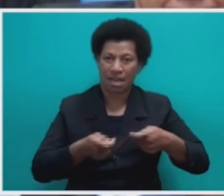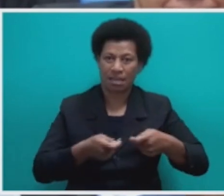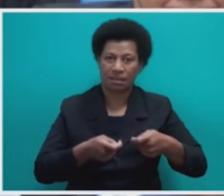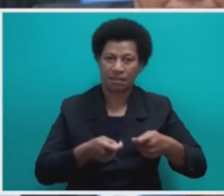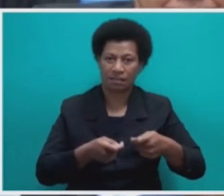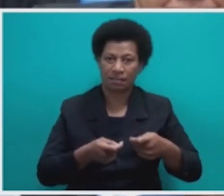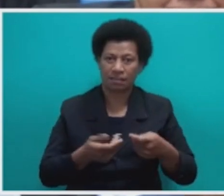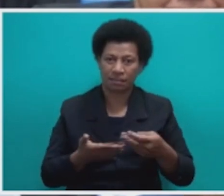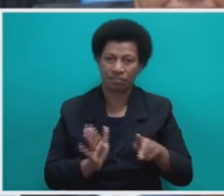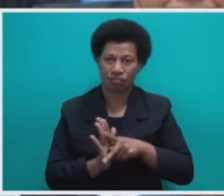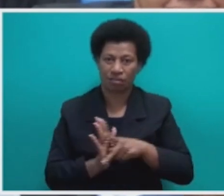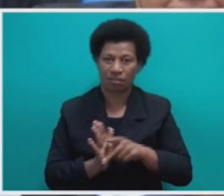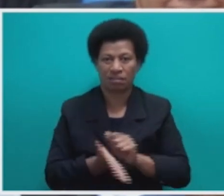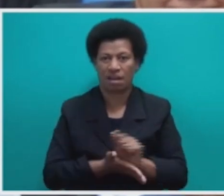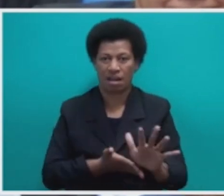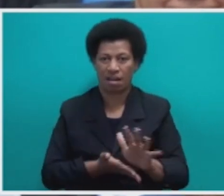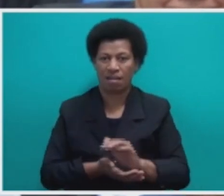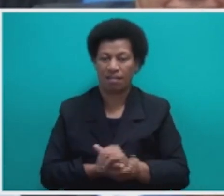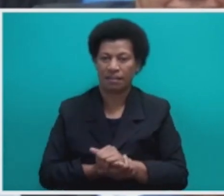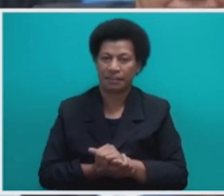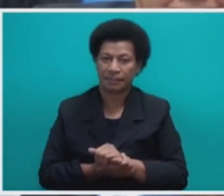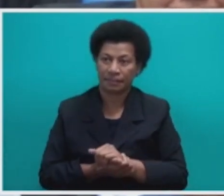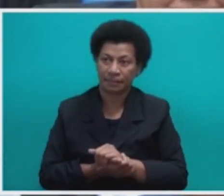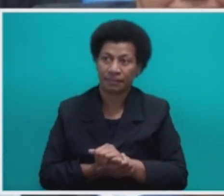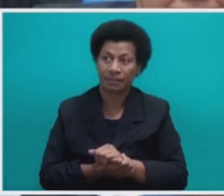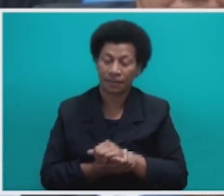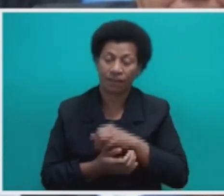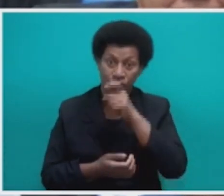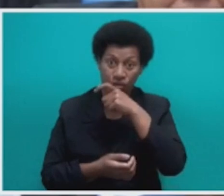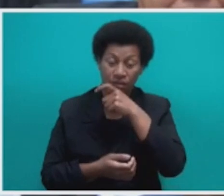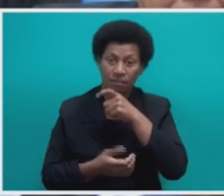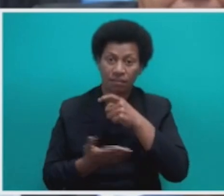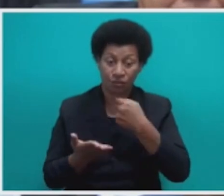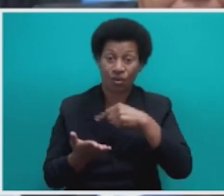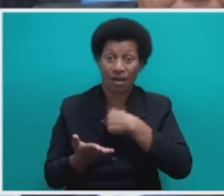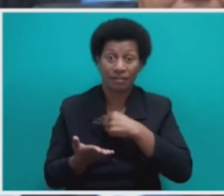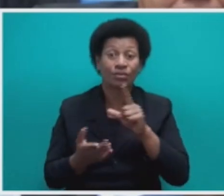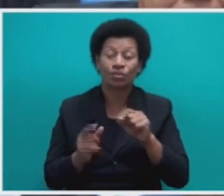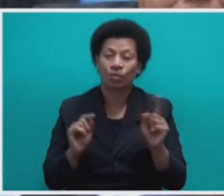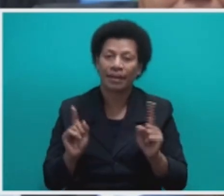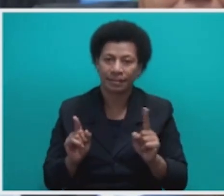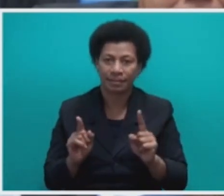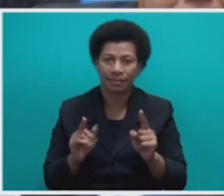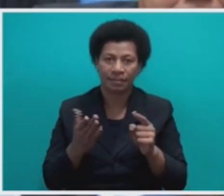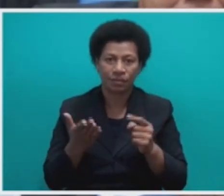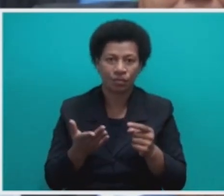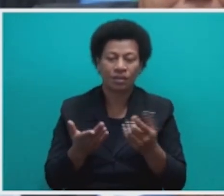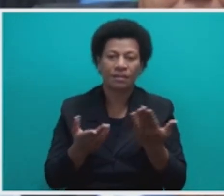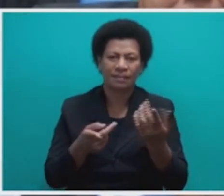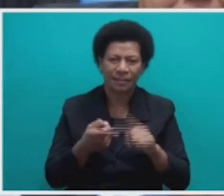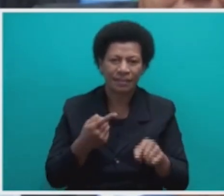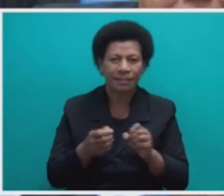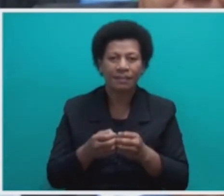what we did in the budget, we reduced the duty and we extended it to lamb, beef,